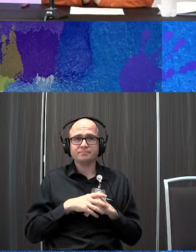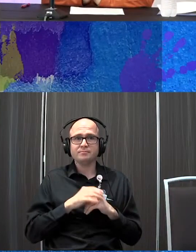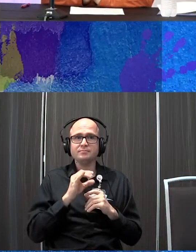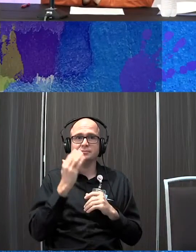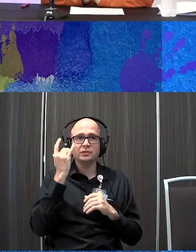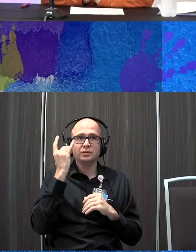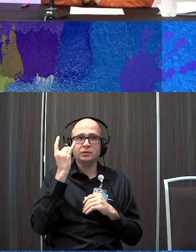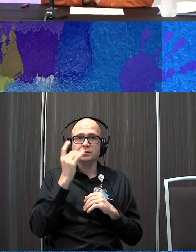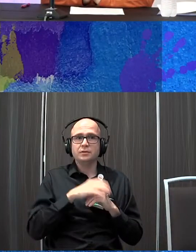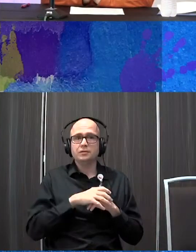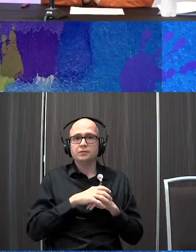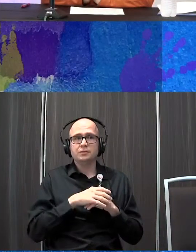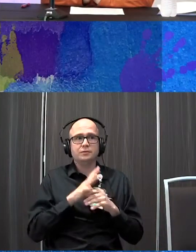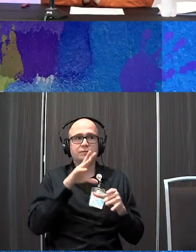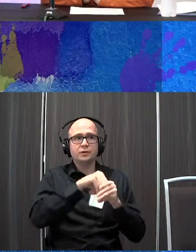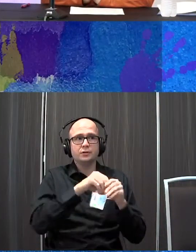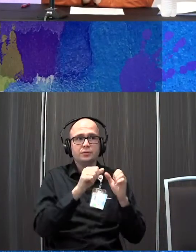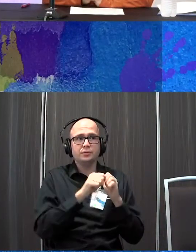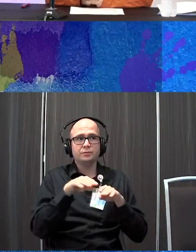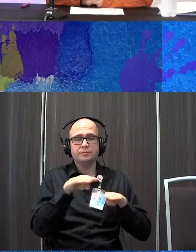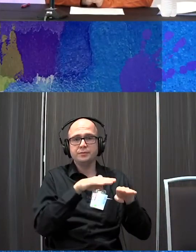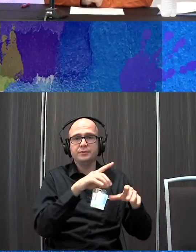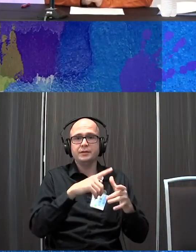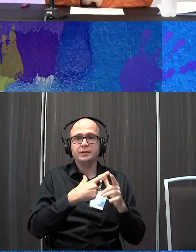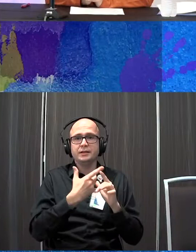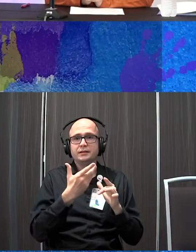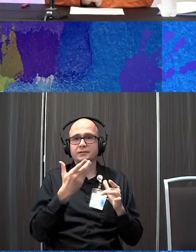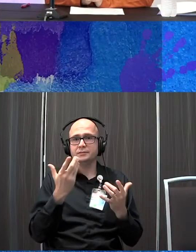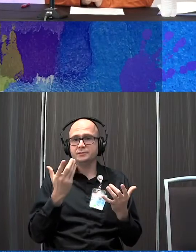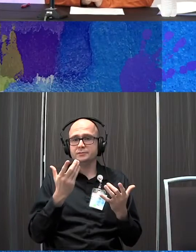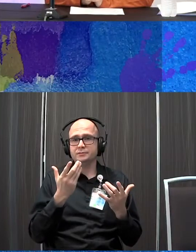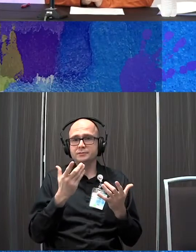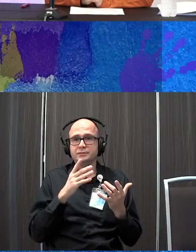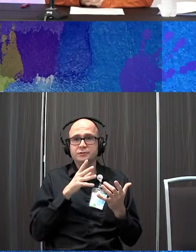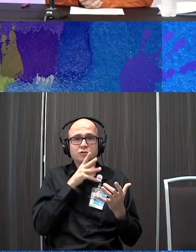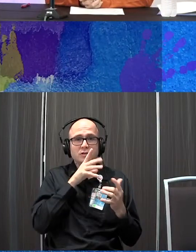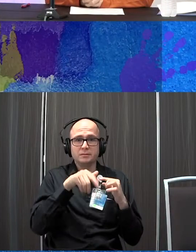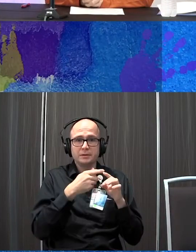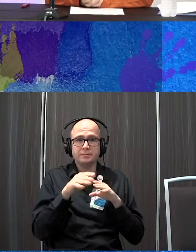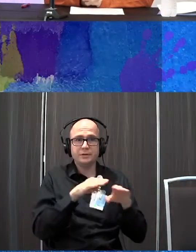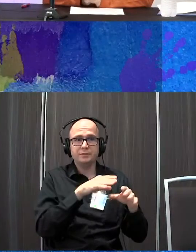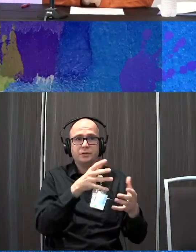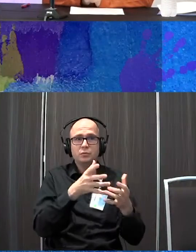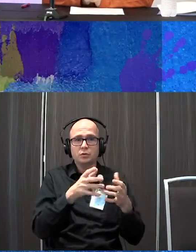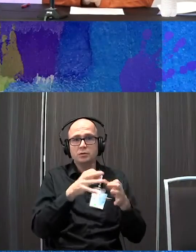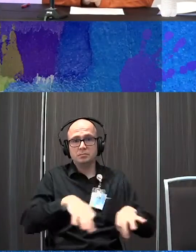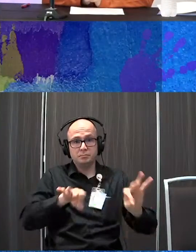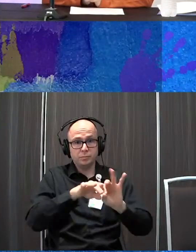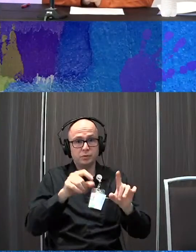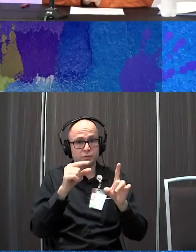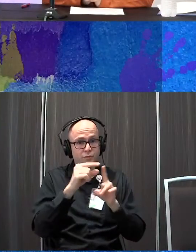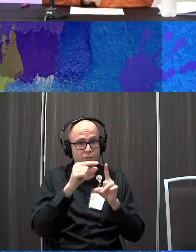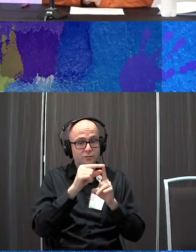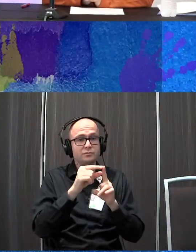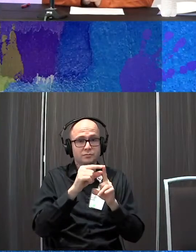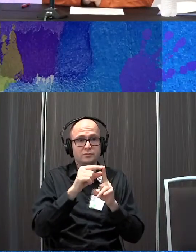he engaging in those behaviors? And then after I talk about each of those behaviors, I want to plug in a key word